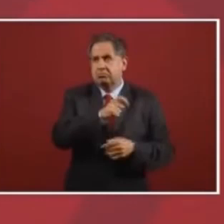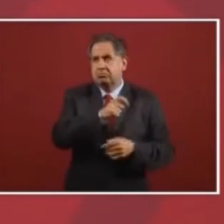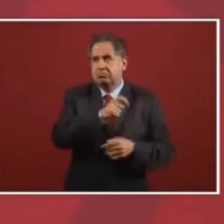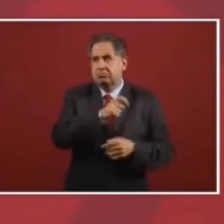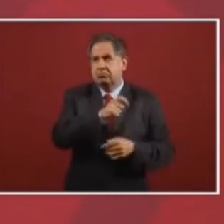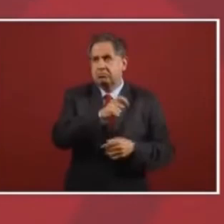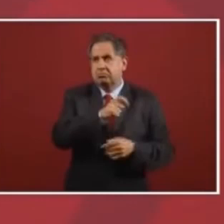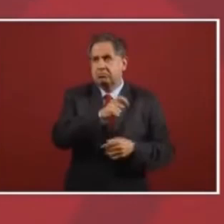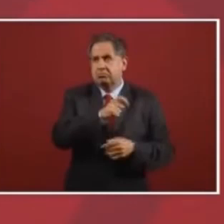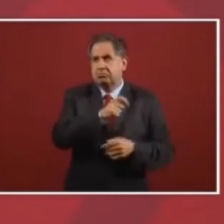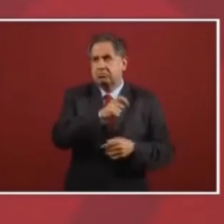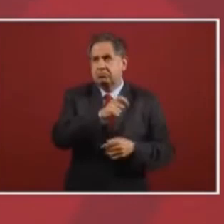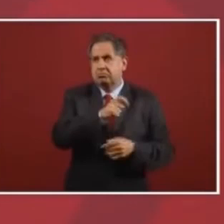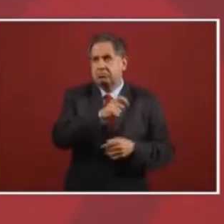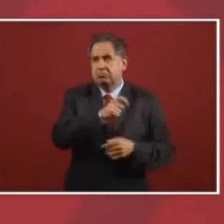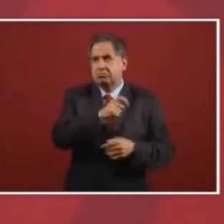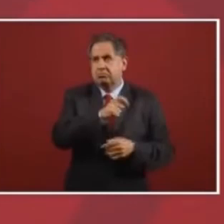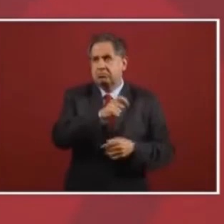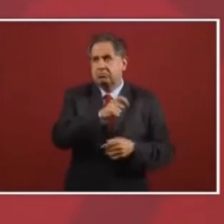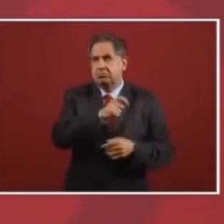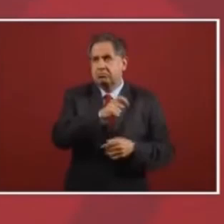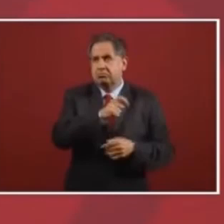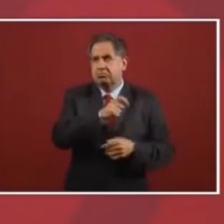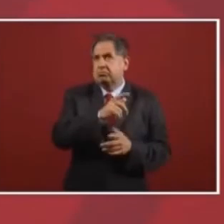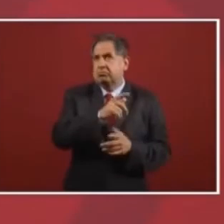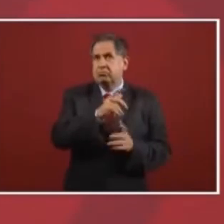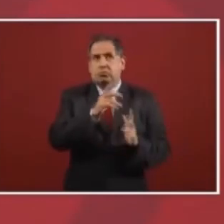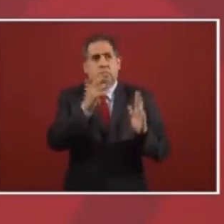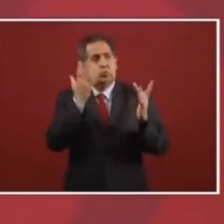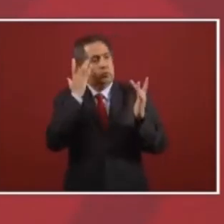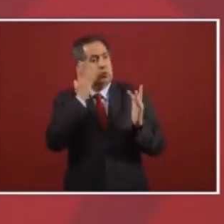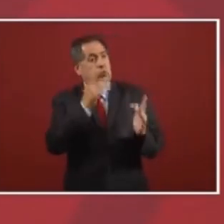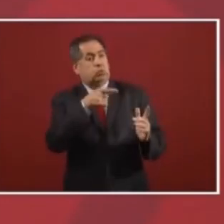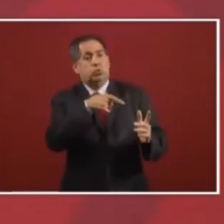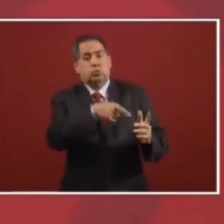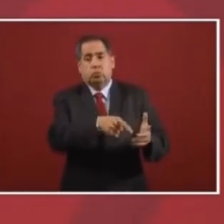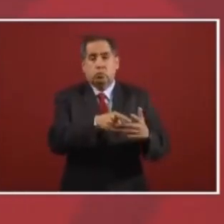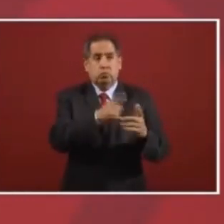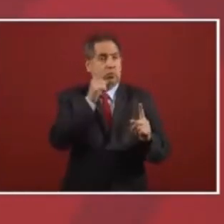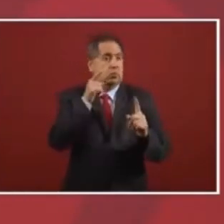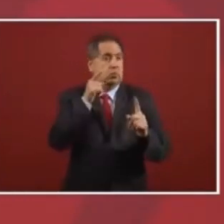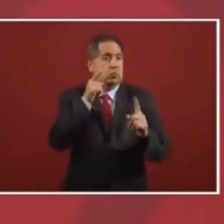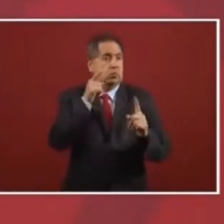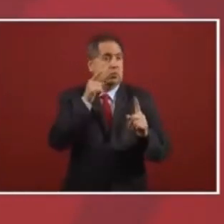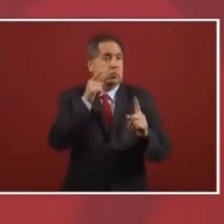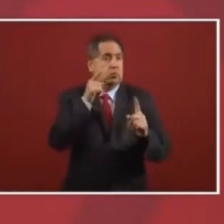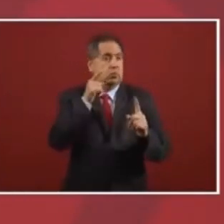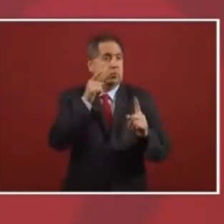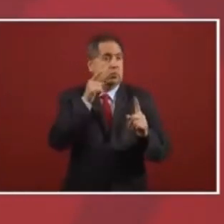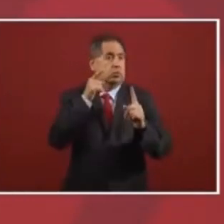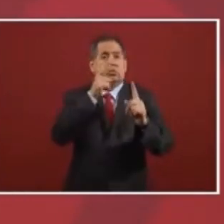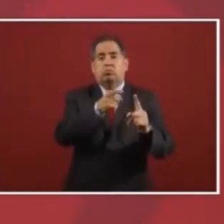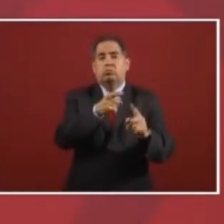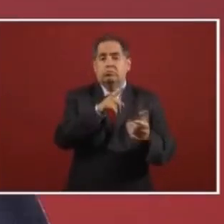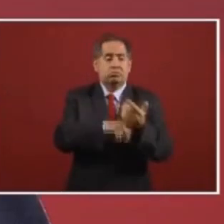gain that sacred, sanctified meta